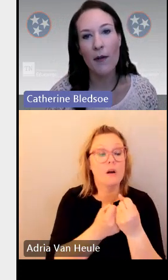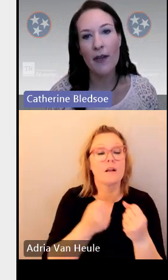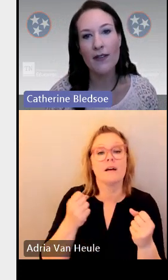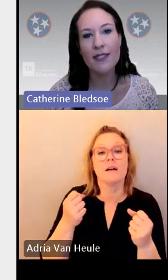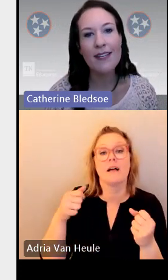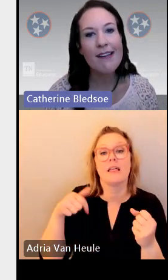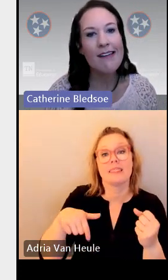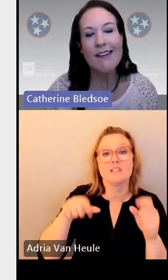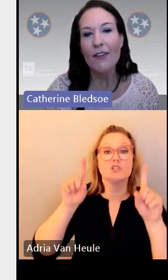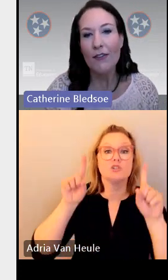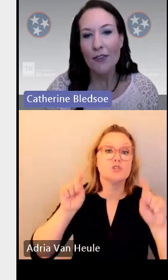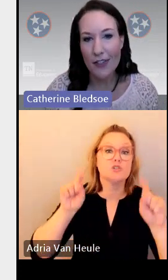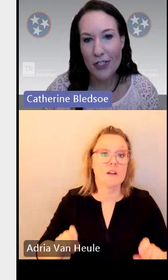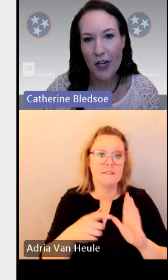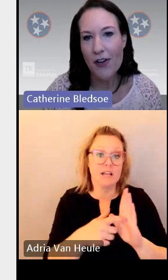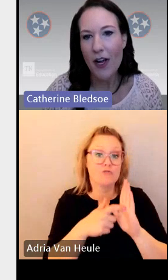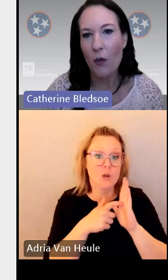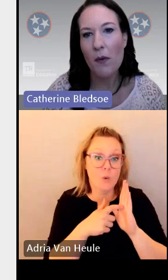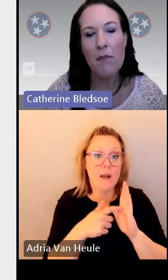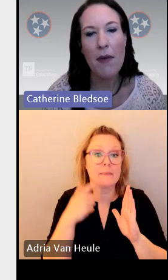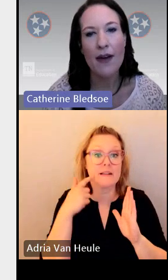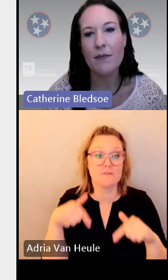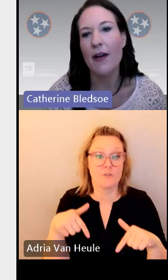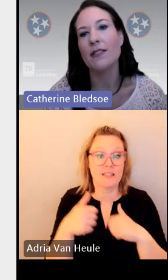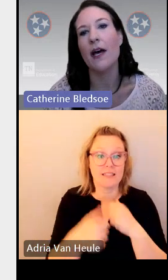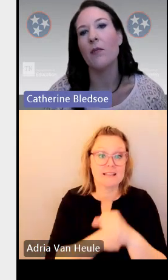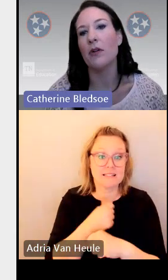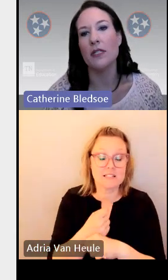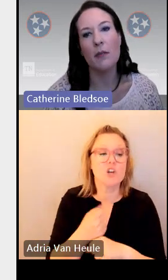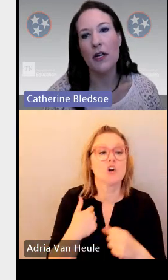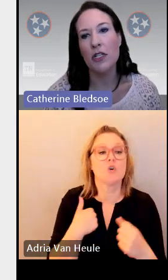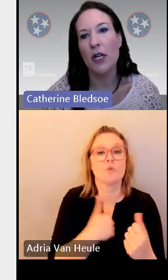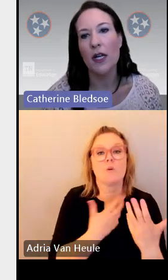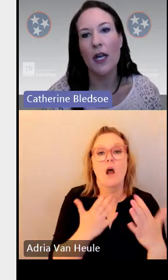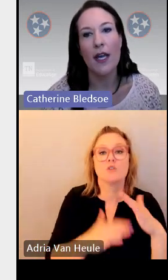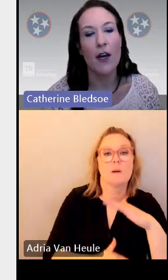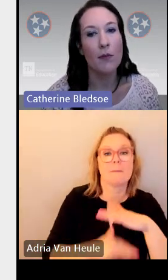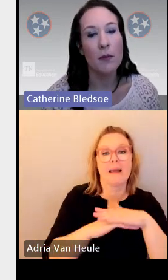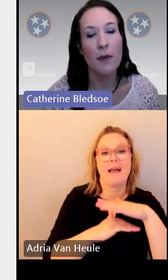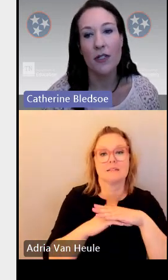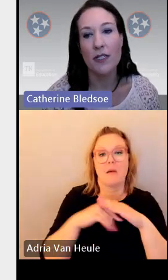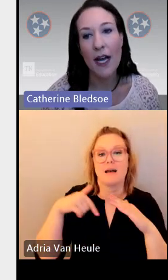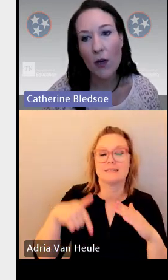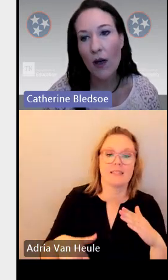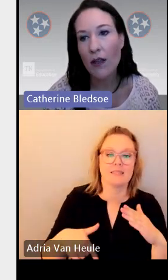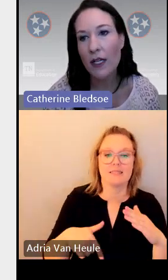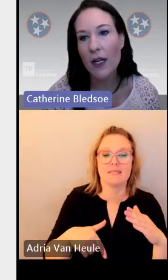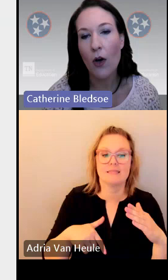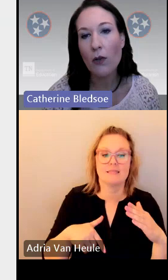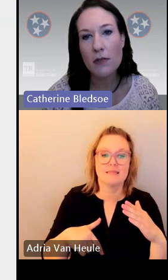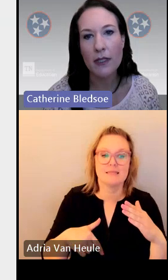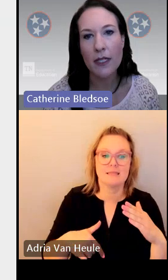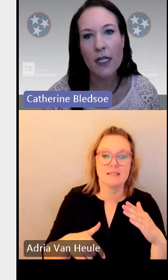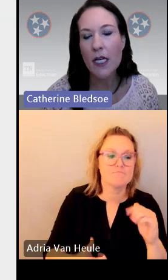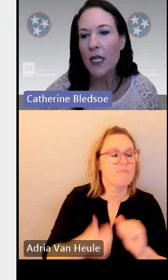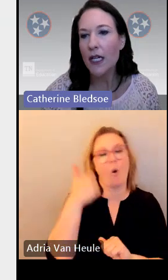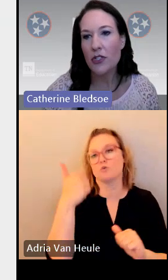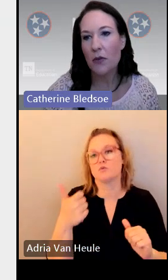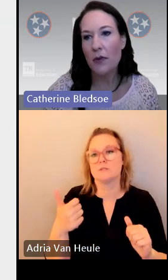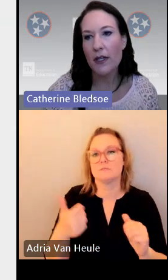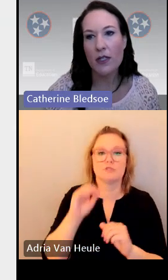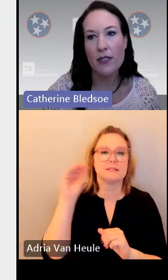survey requirements for this year, we want to maximize that participation and optimize our data quality,